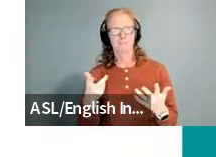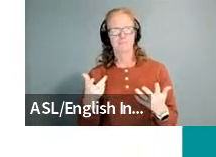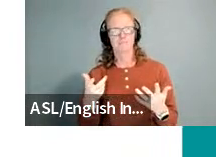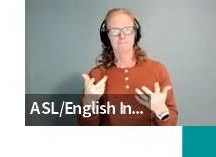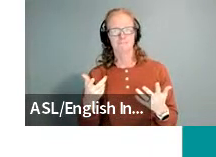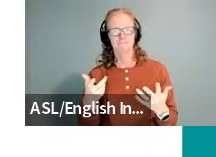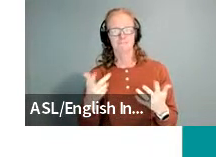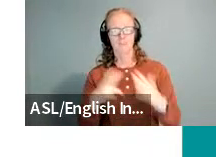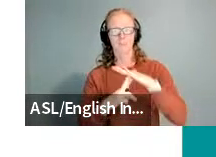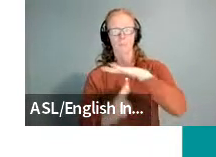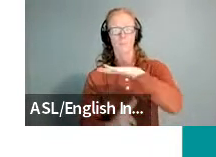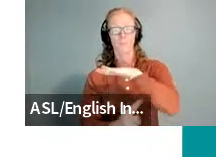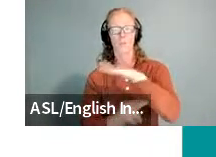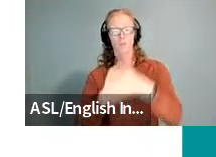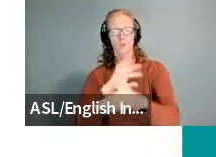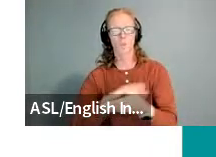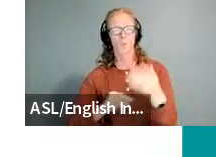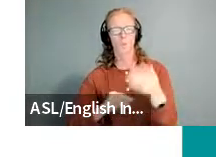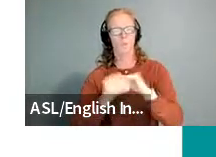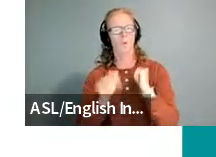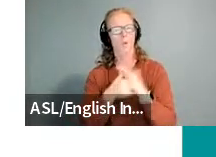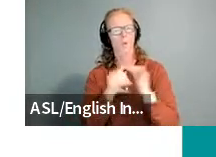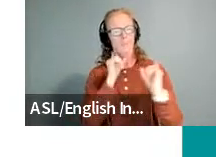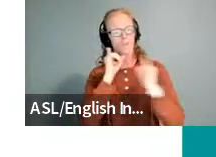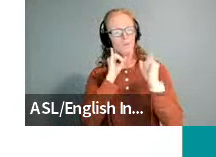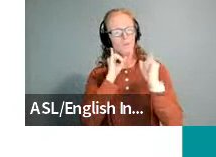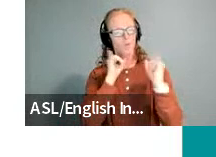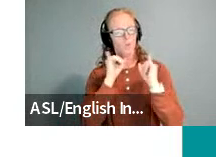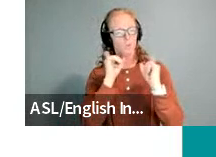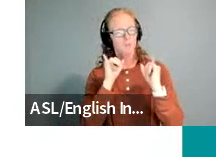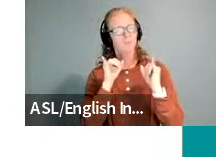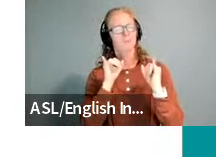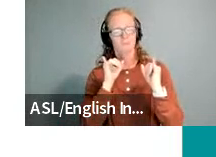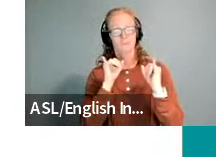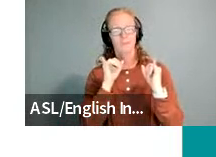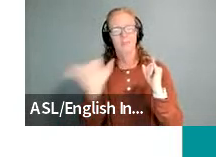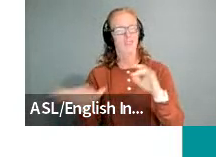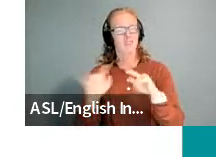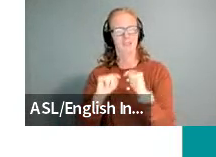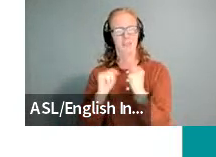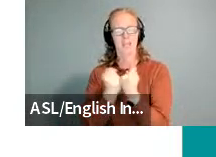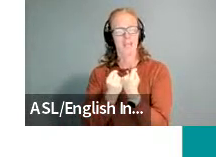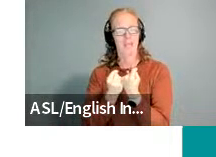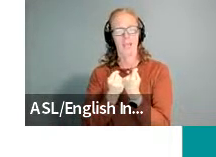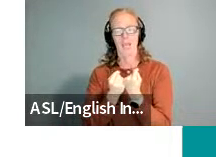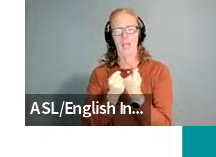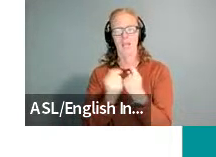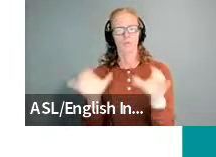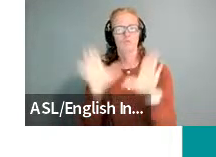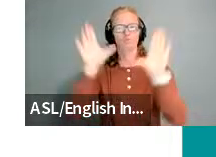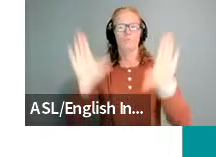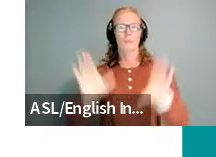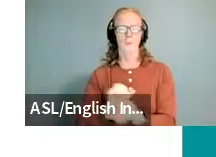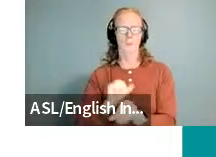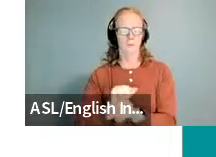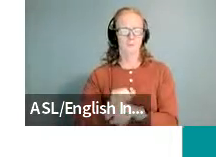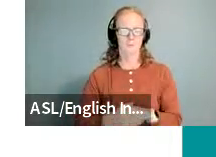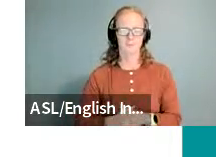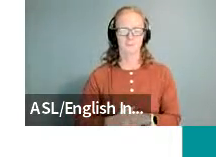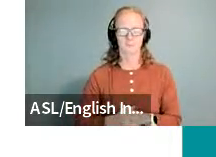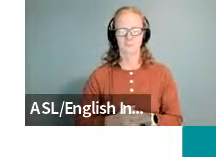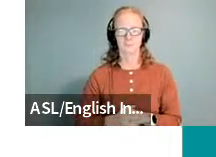the Bridge Stories interviews that have been done. So the team is turning along, doing great work. So